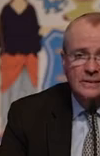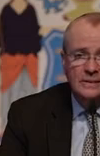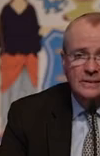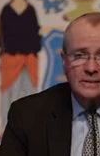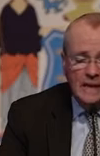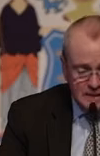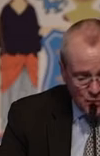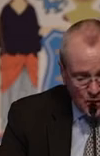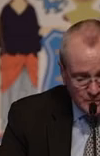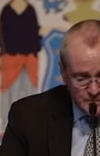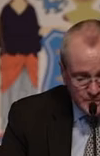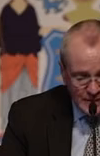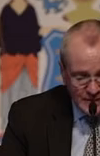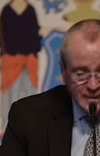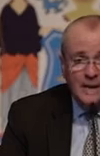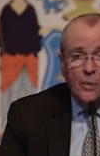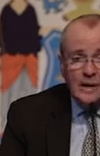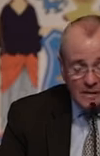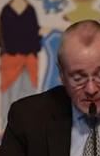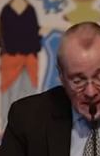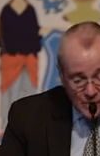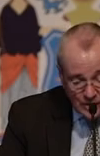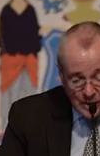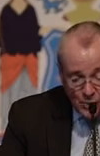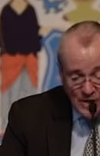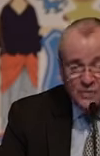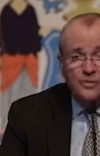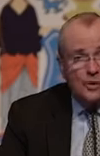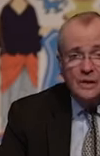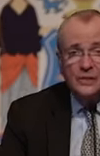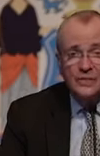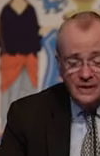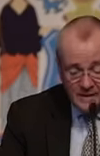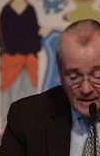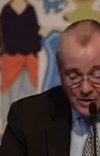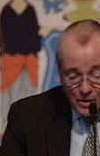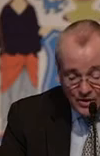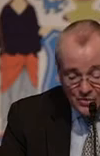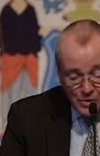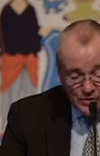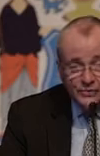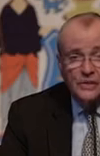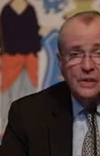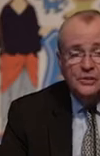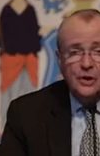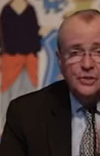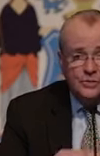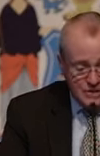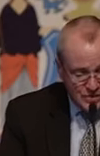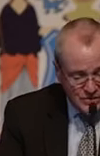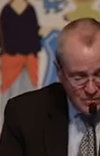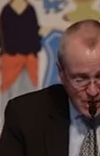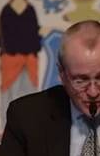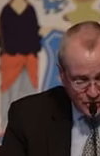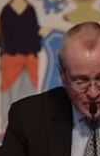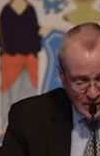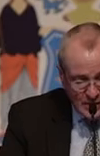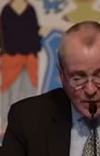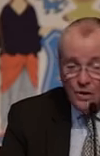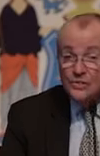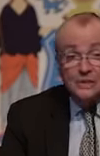nothing." End of quote. Now, we are now nearly 1 full month into our strongest social distancing